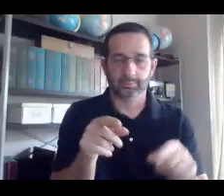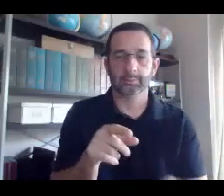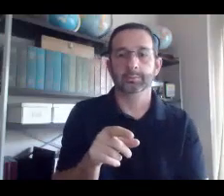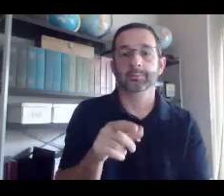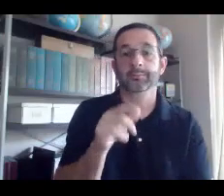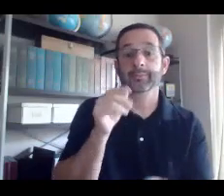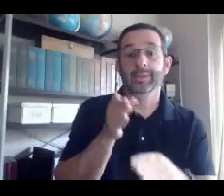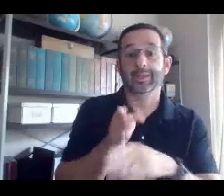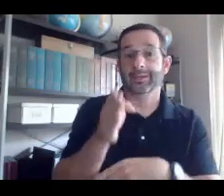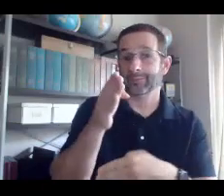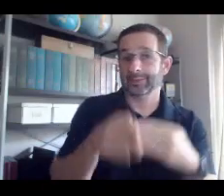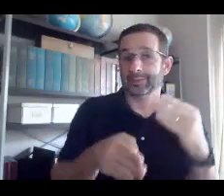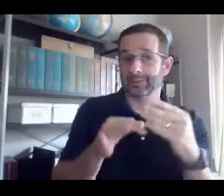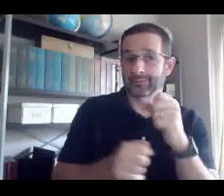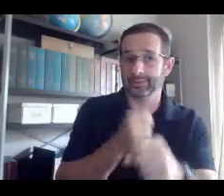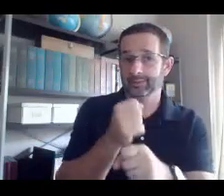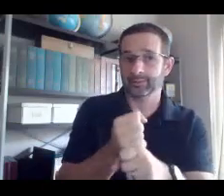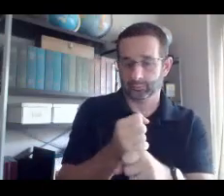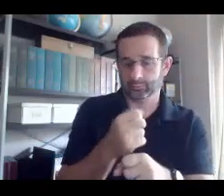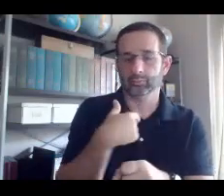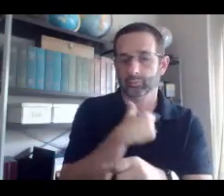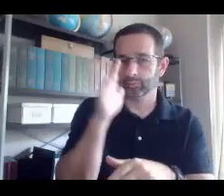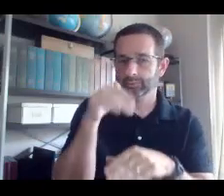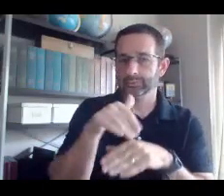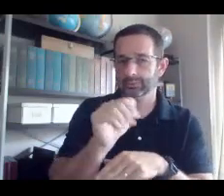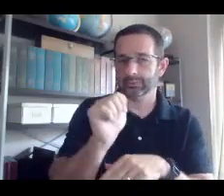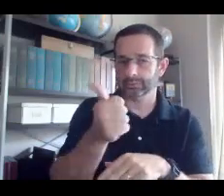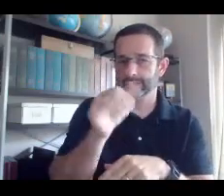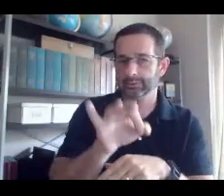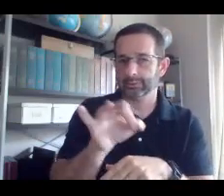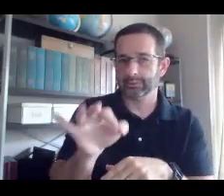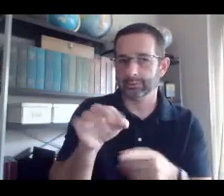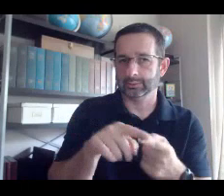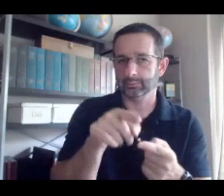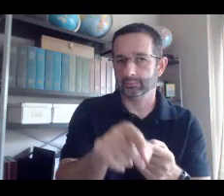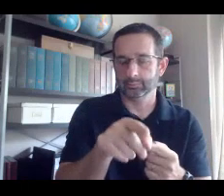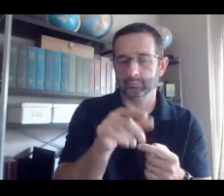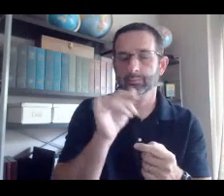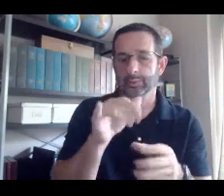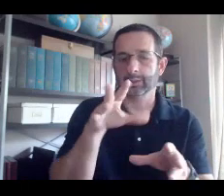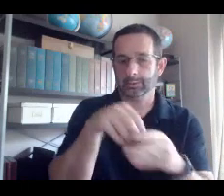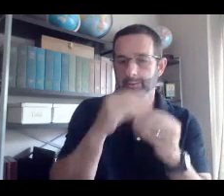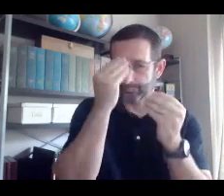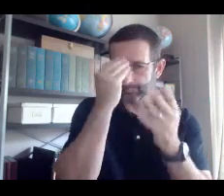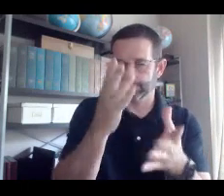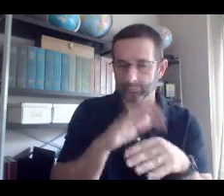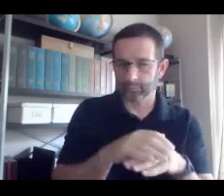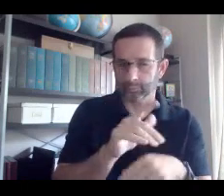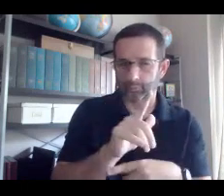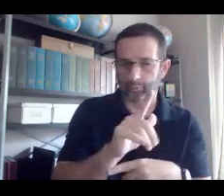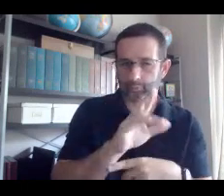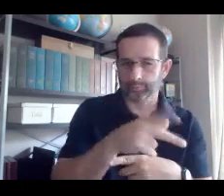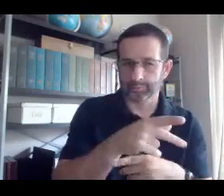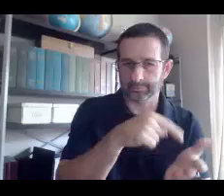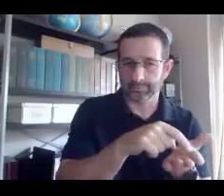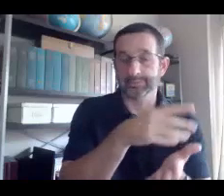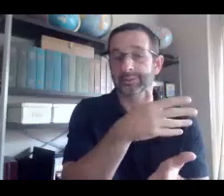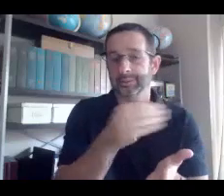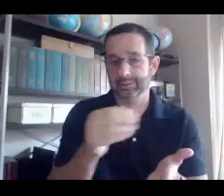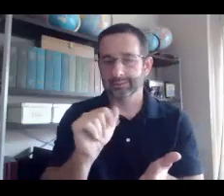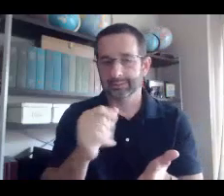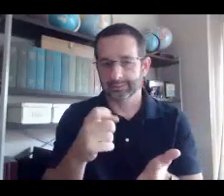time of the loan payments that are made. We make those quarterly. So at the end of the year, we will then send a 1099 over to you, and that will